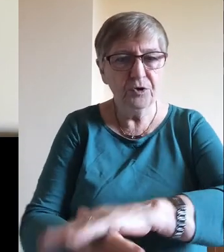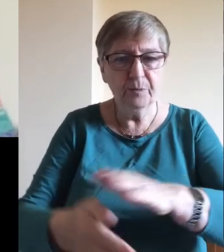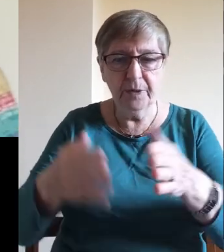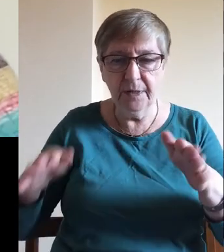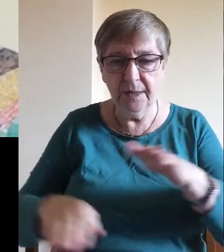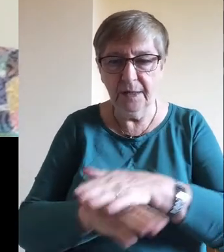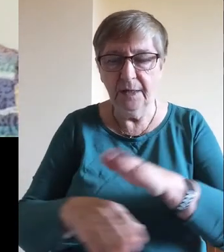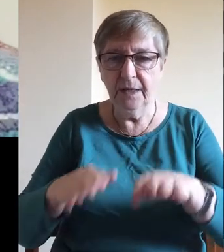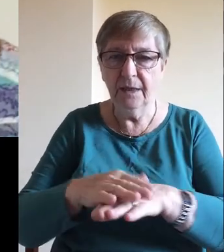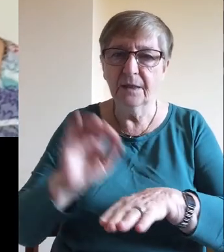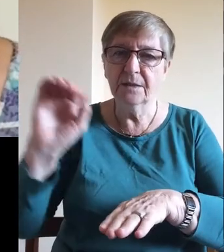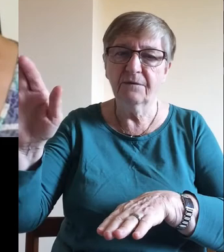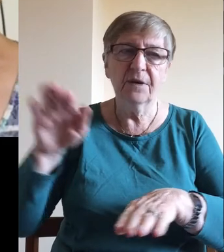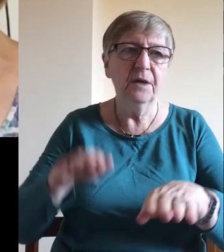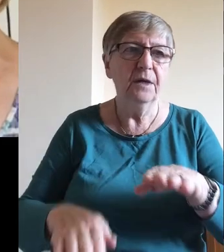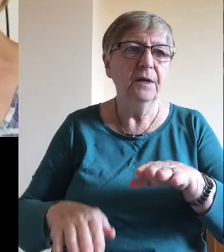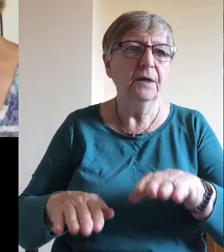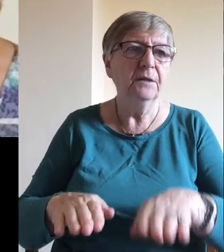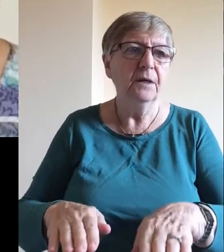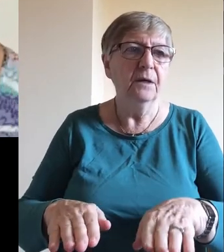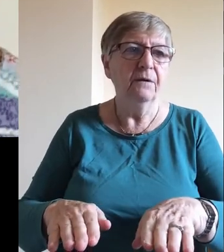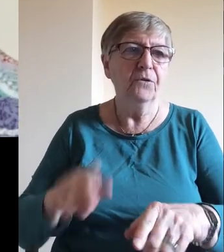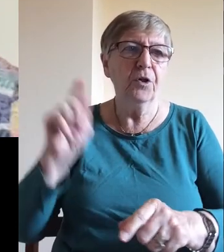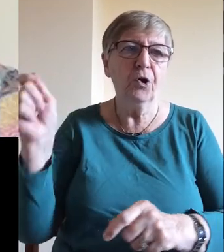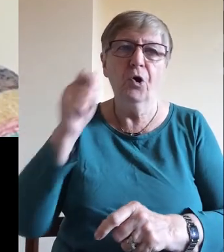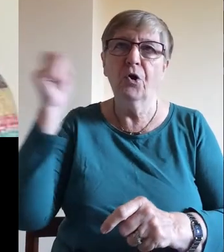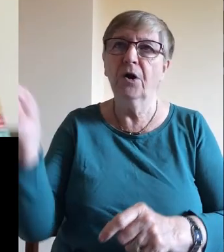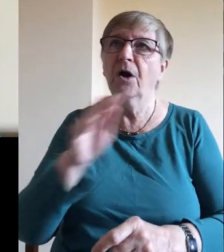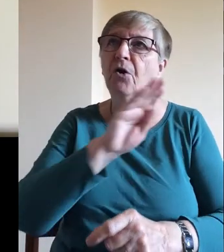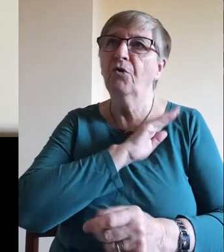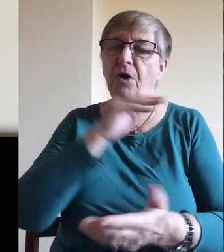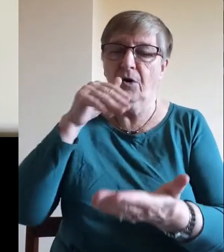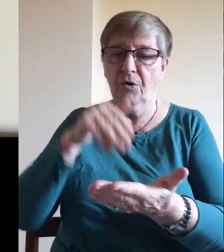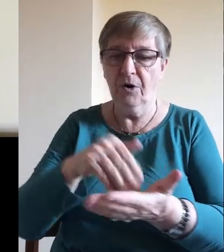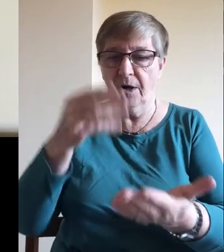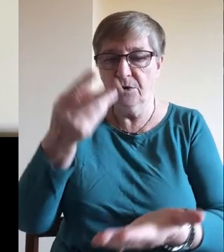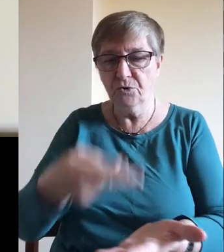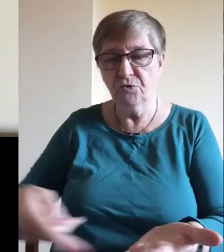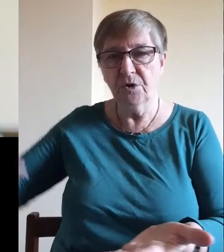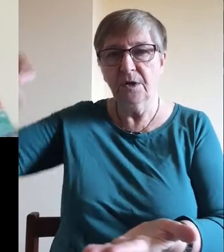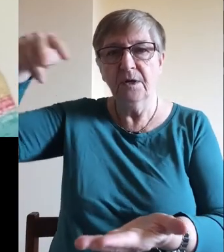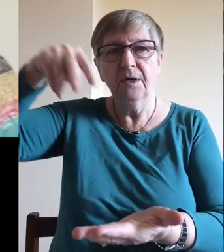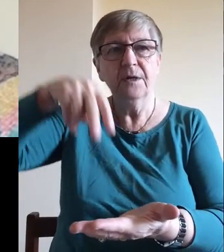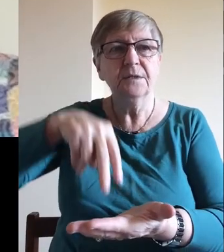lie crushed beneath his feet, for the conqueror.